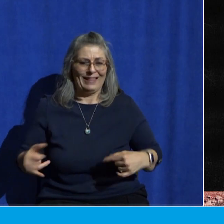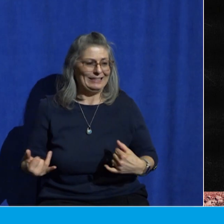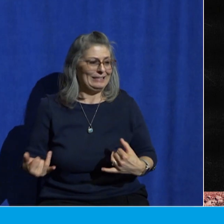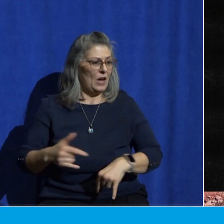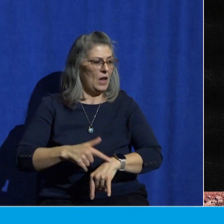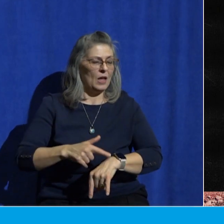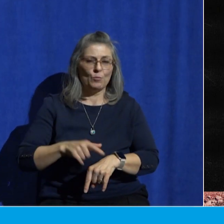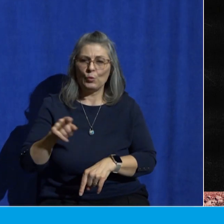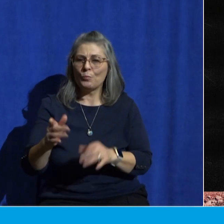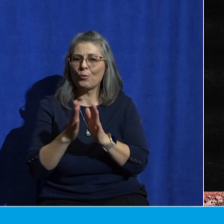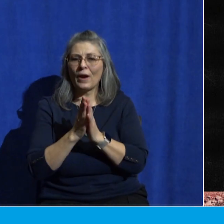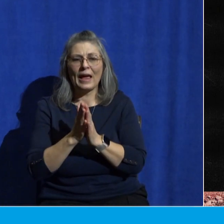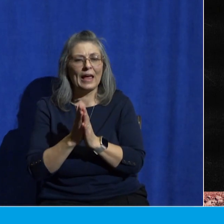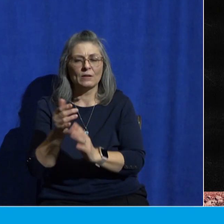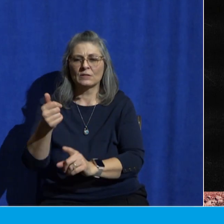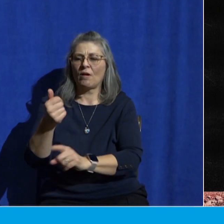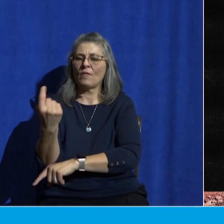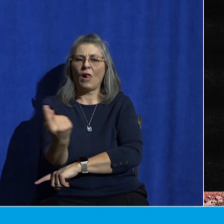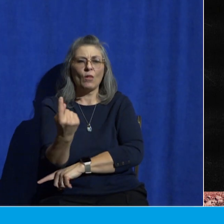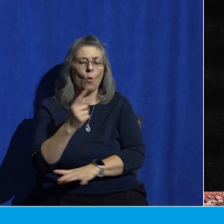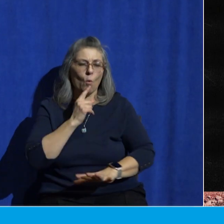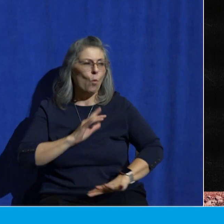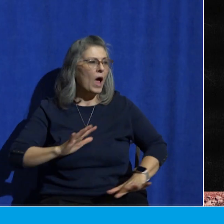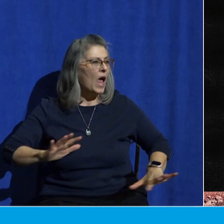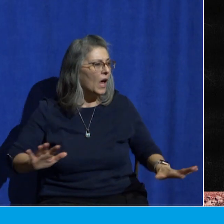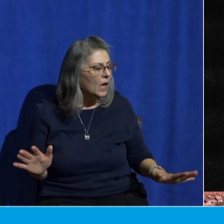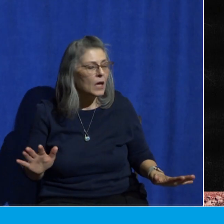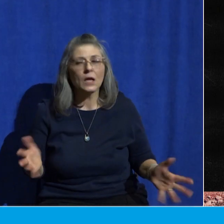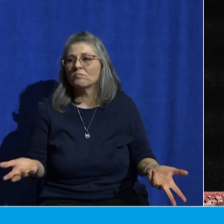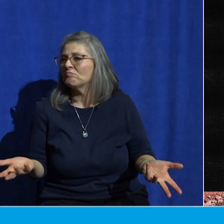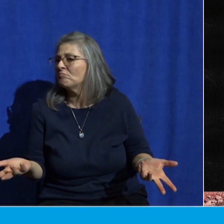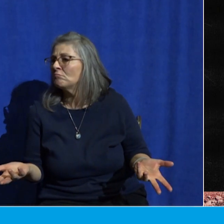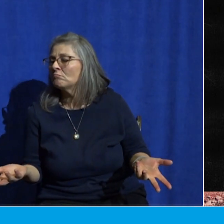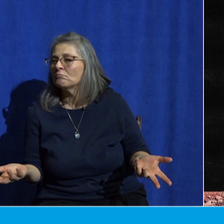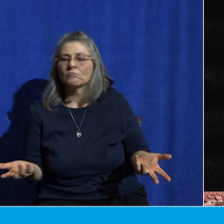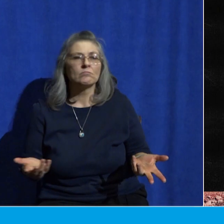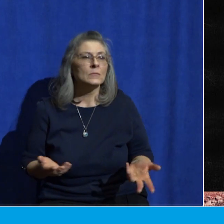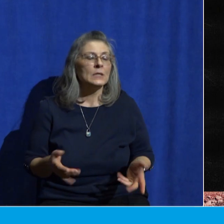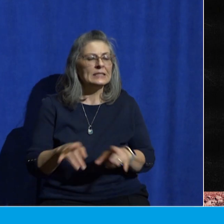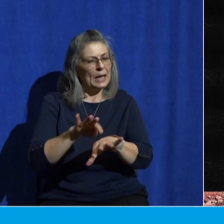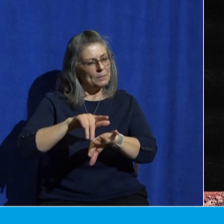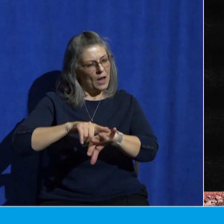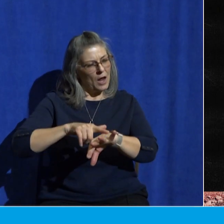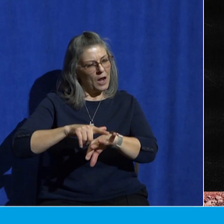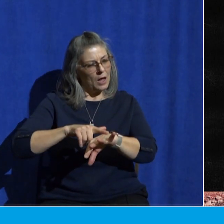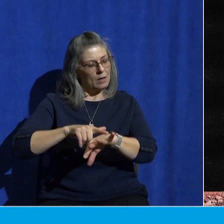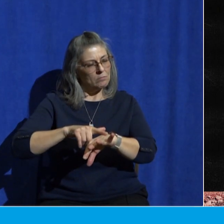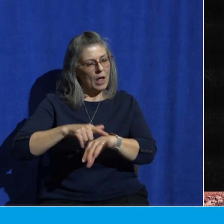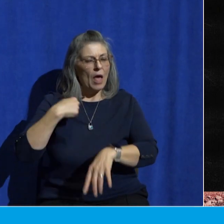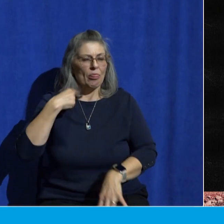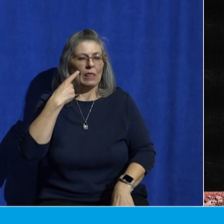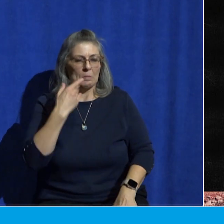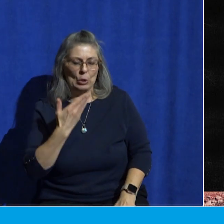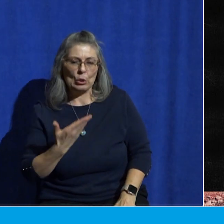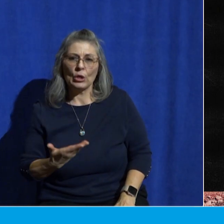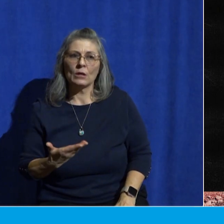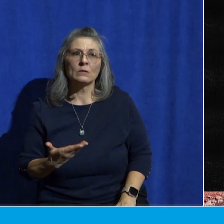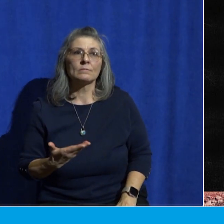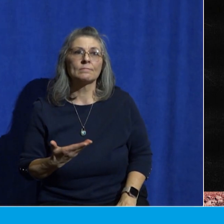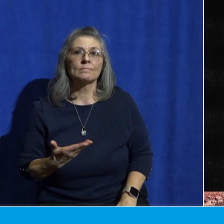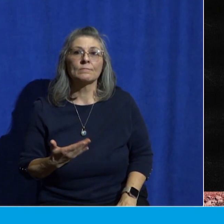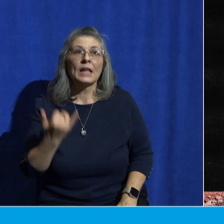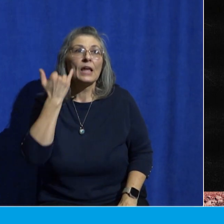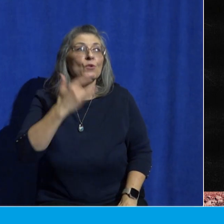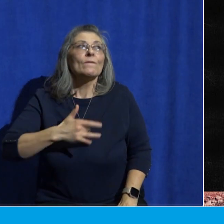just pray on your own, silently, where you are. At the same time, I think it would be good if, to the extent which you